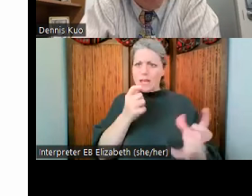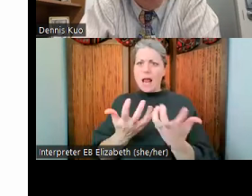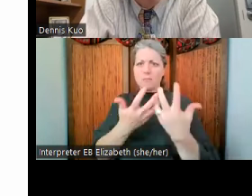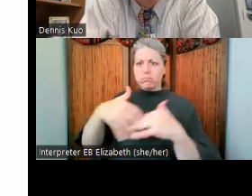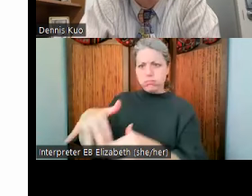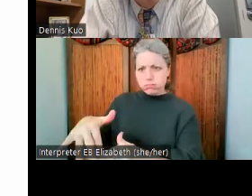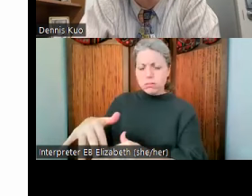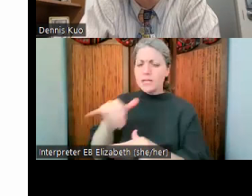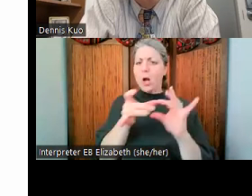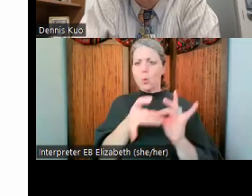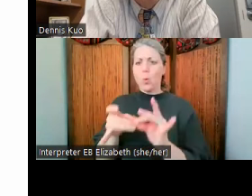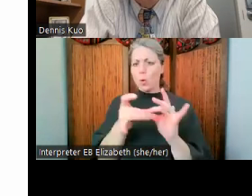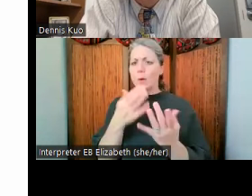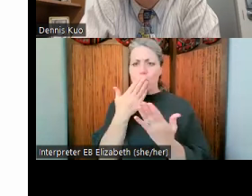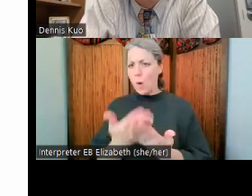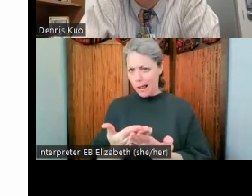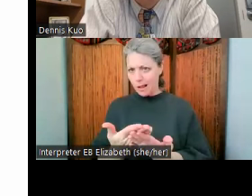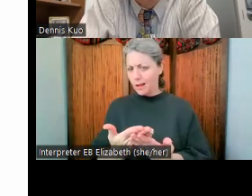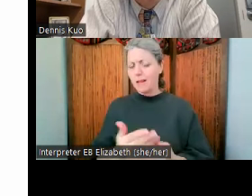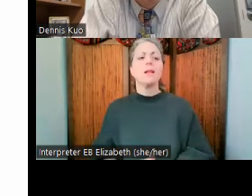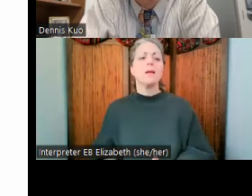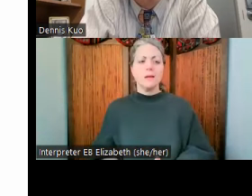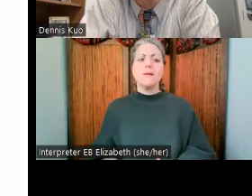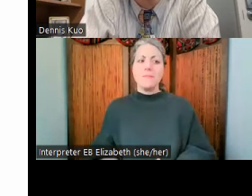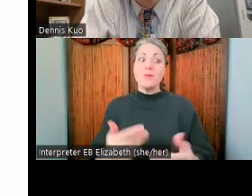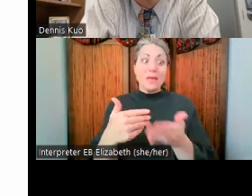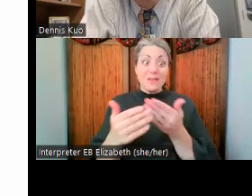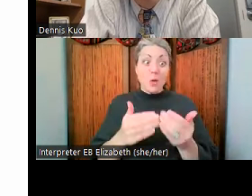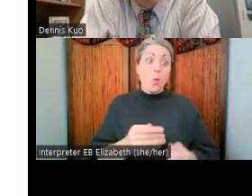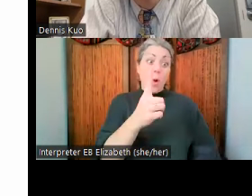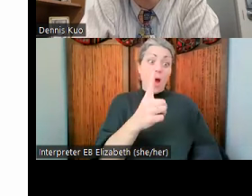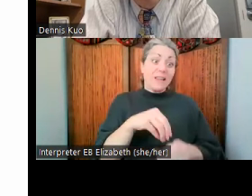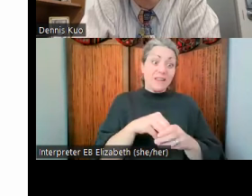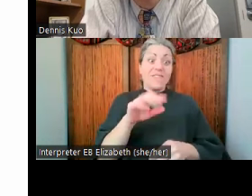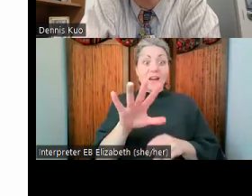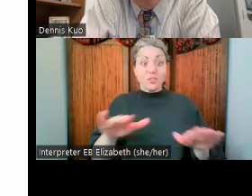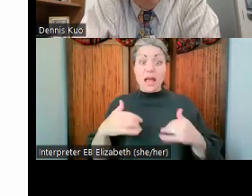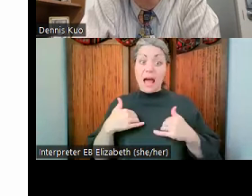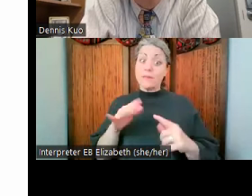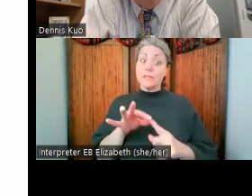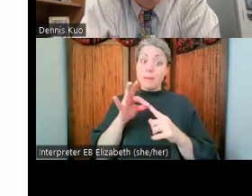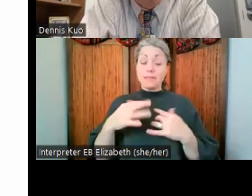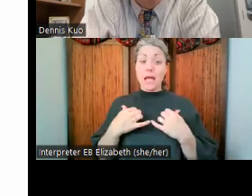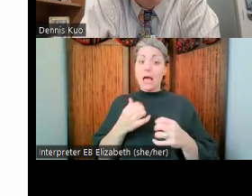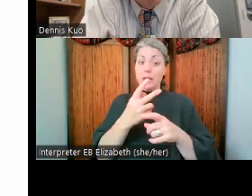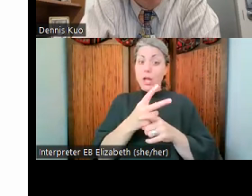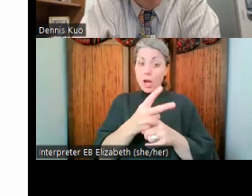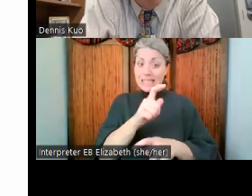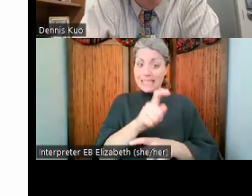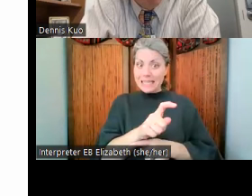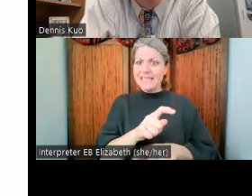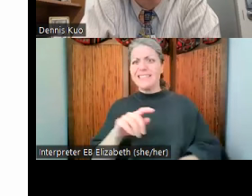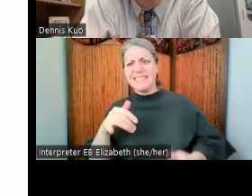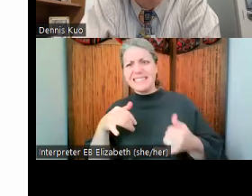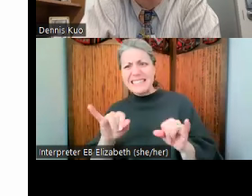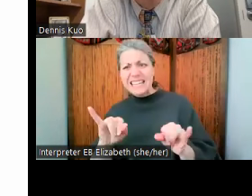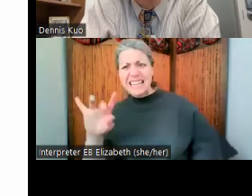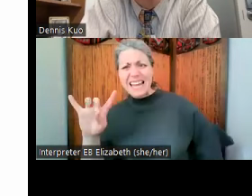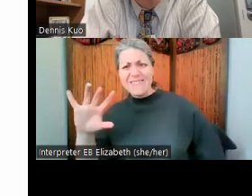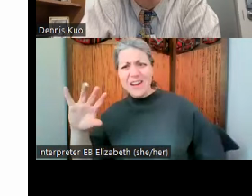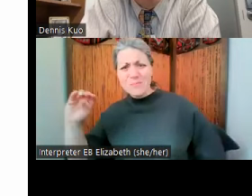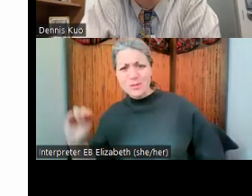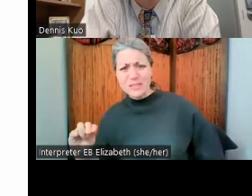well coordinated. And even though 1 in 5 children have a special healthcare need, 85% of families report that they're not